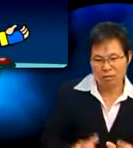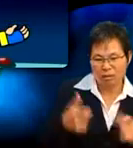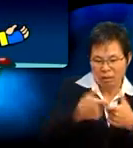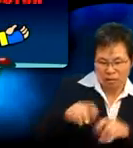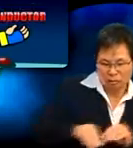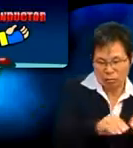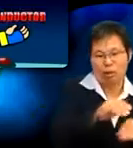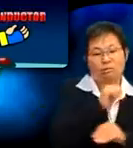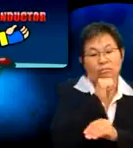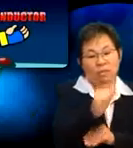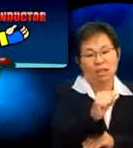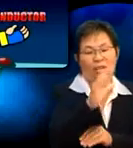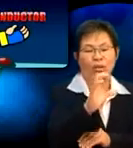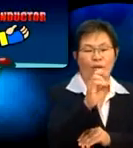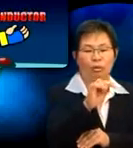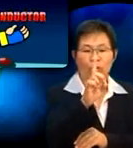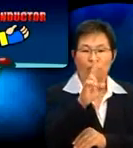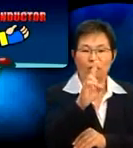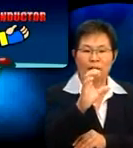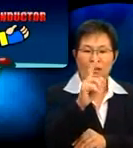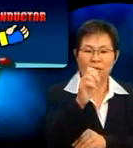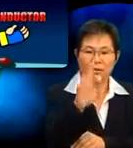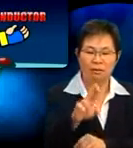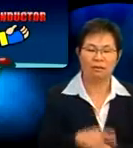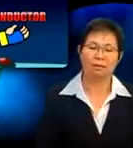called non-conductors.